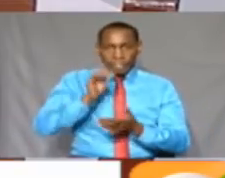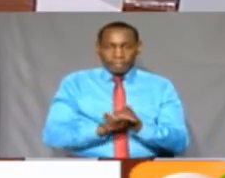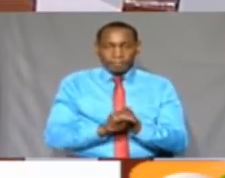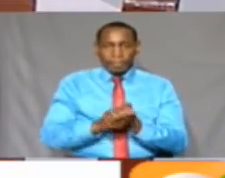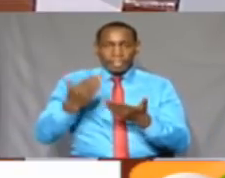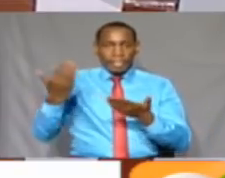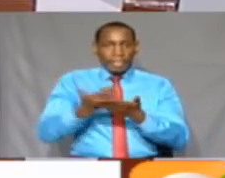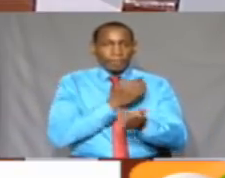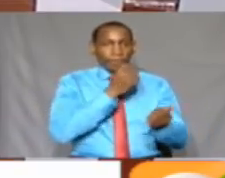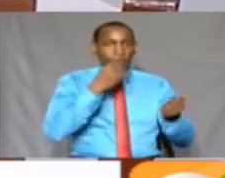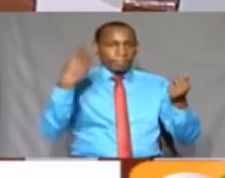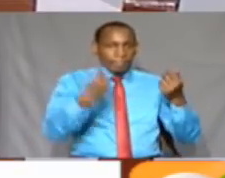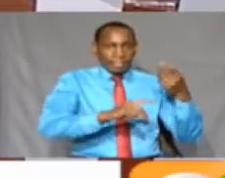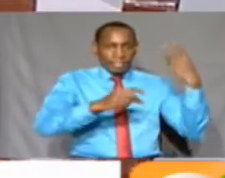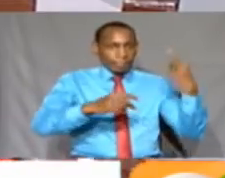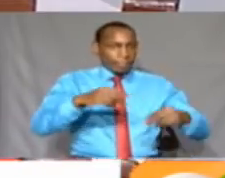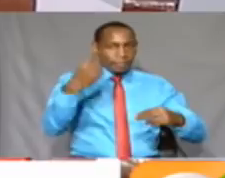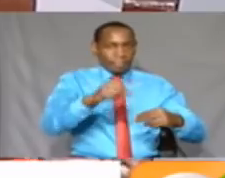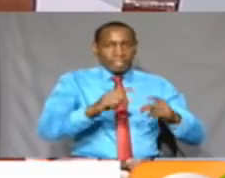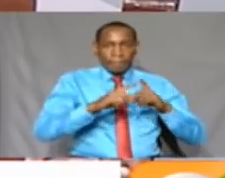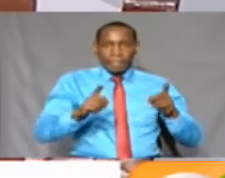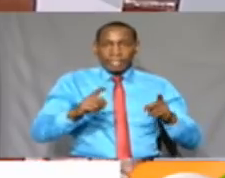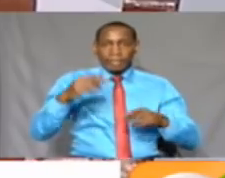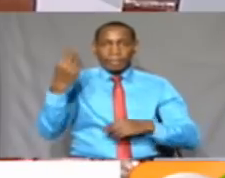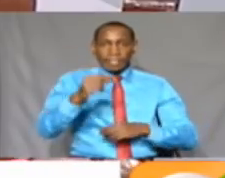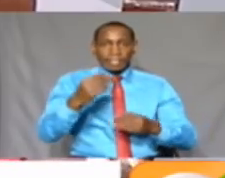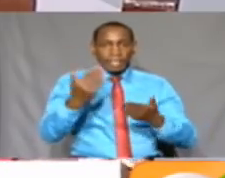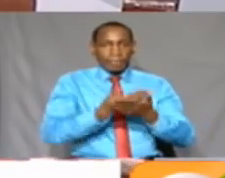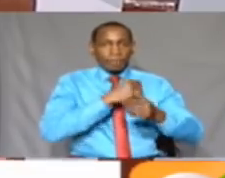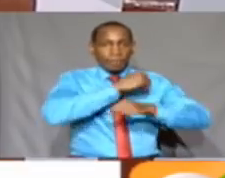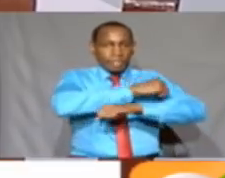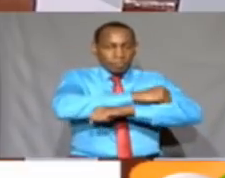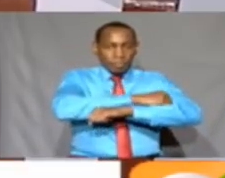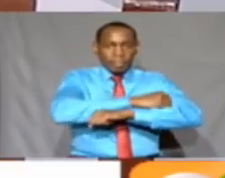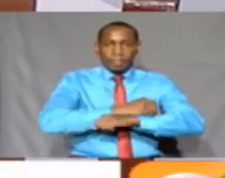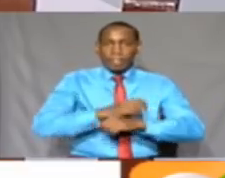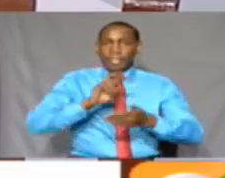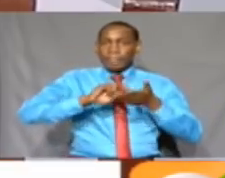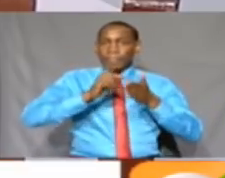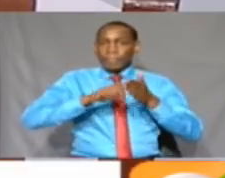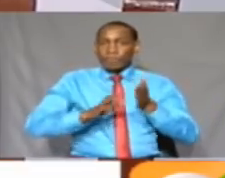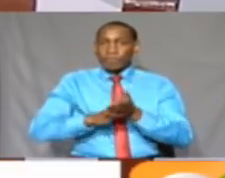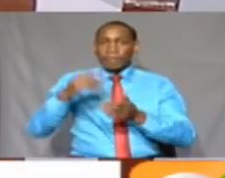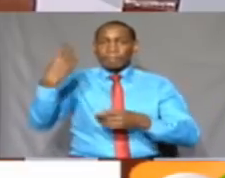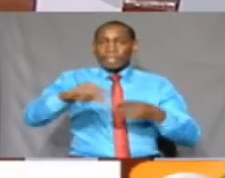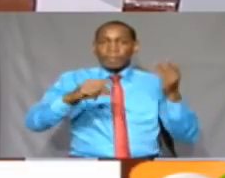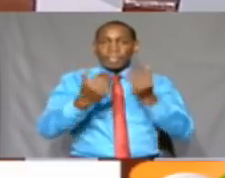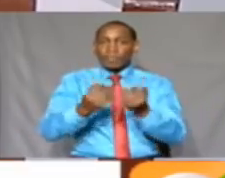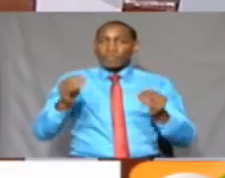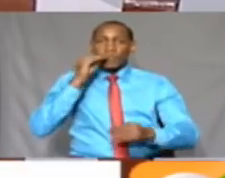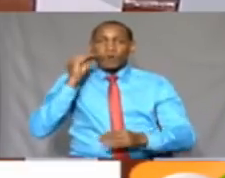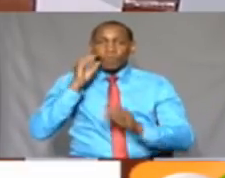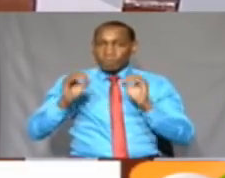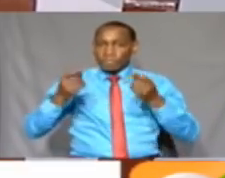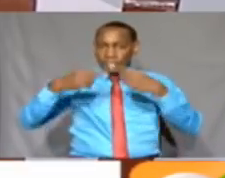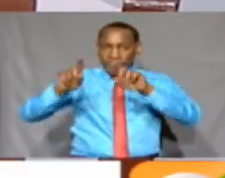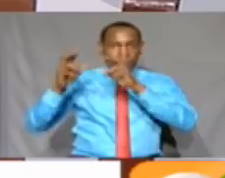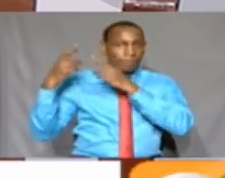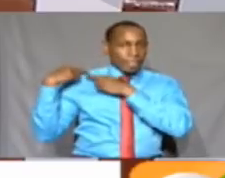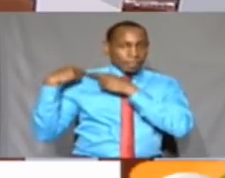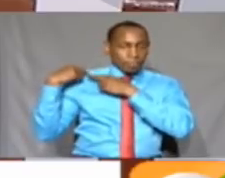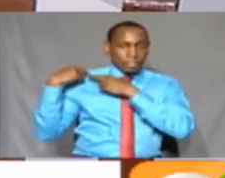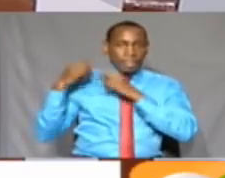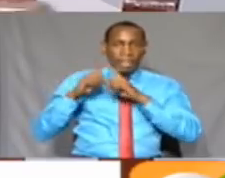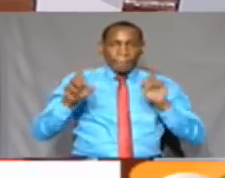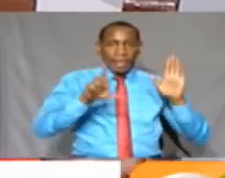corporal punishment. But the corporal punishment was removed from schools. I'm not saying that, you know, beat up your kids at home, that's up to you if you choose. Correct. But